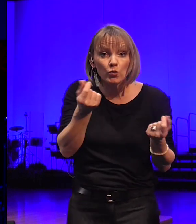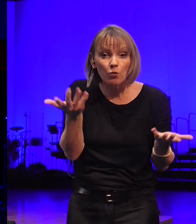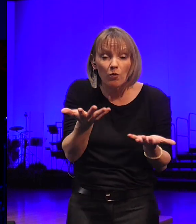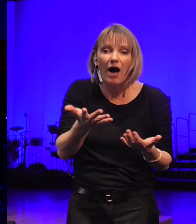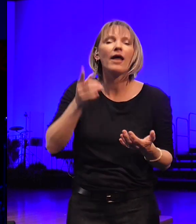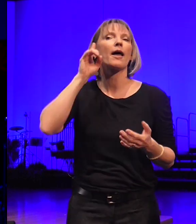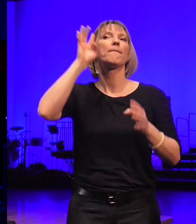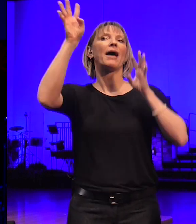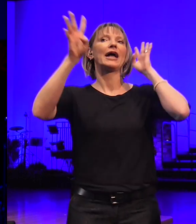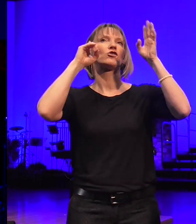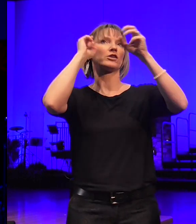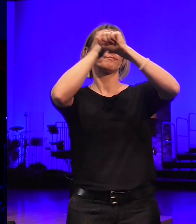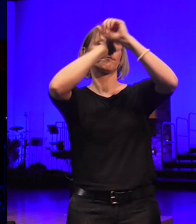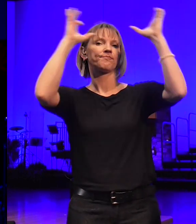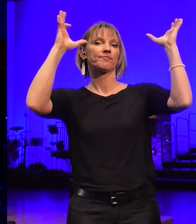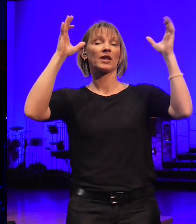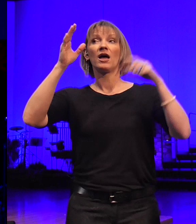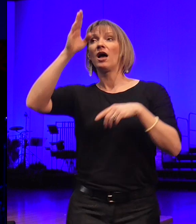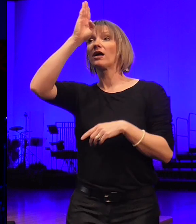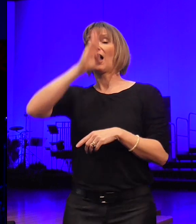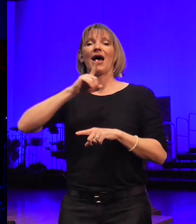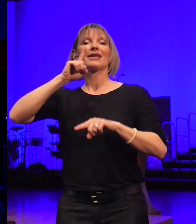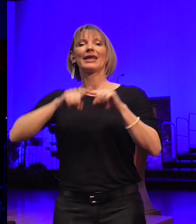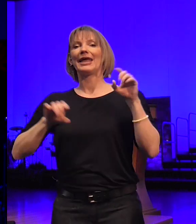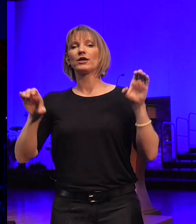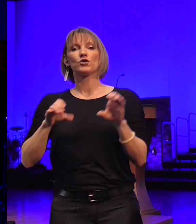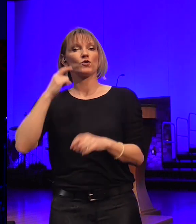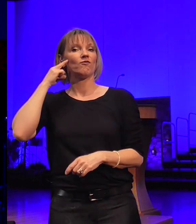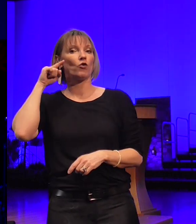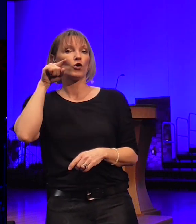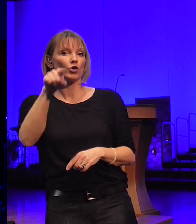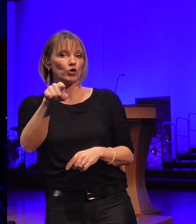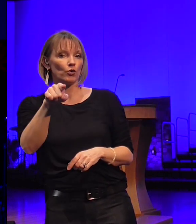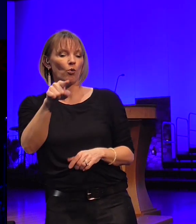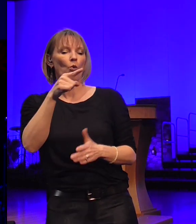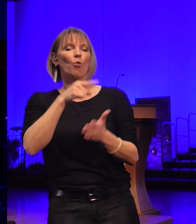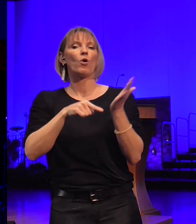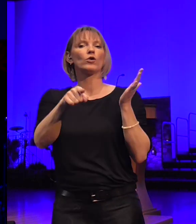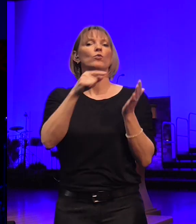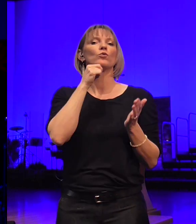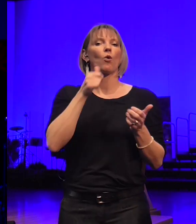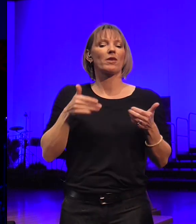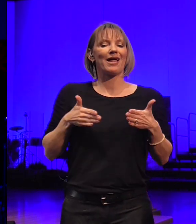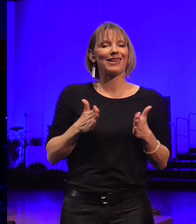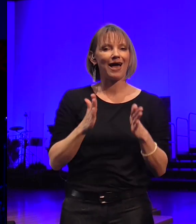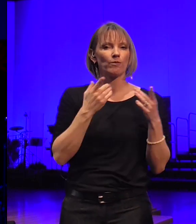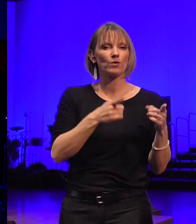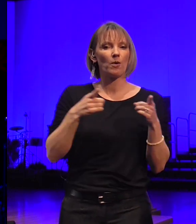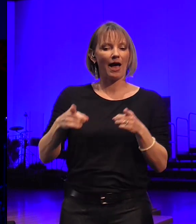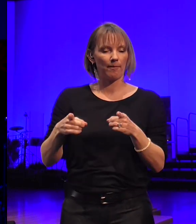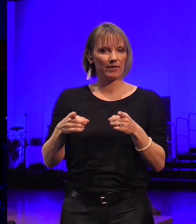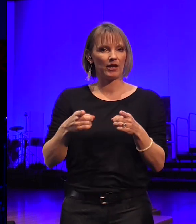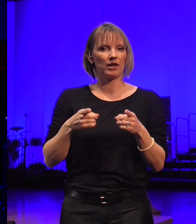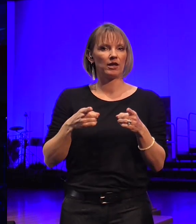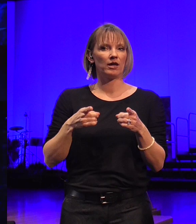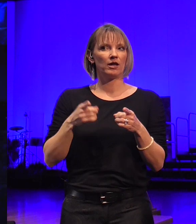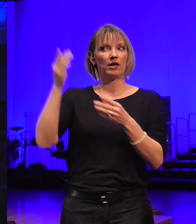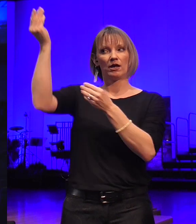God cannot do for you what you do not allow to take place through